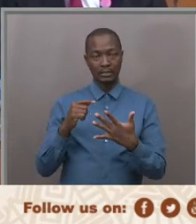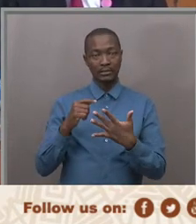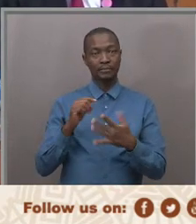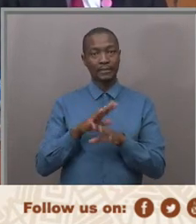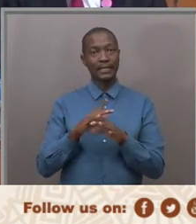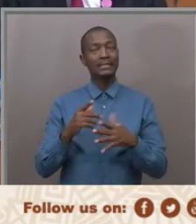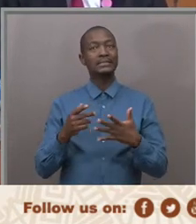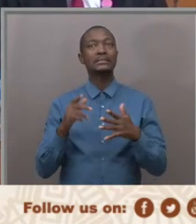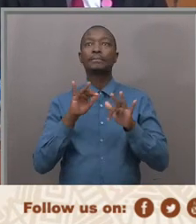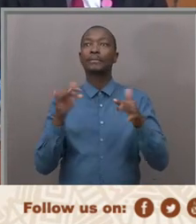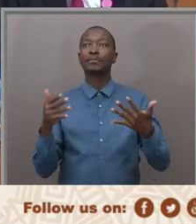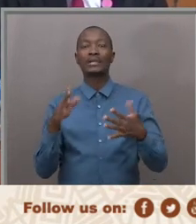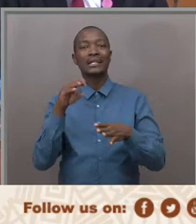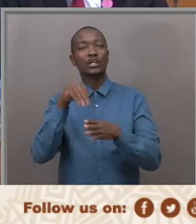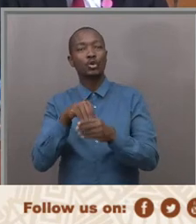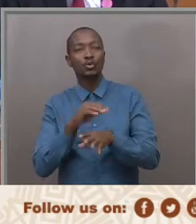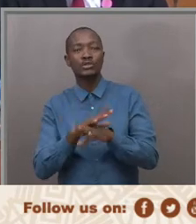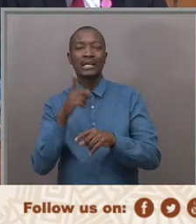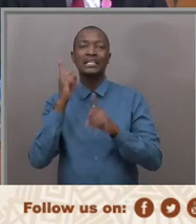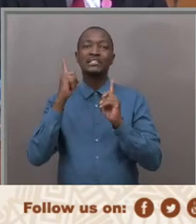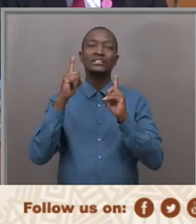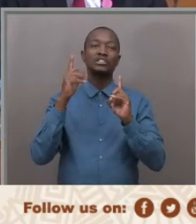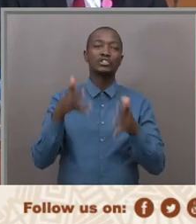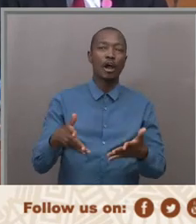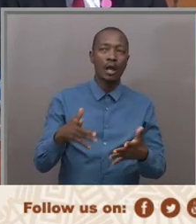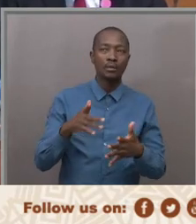workers. That includes the teachers and the police.